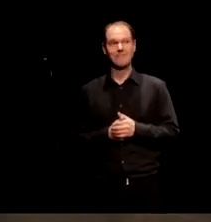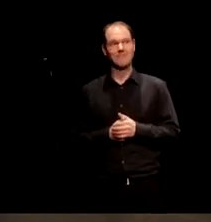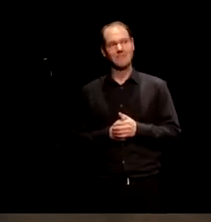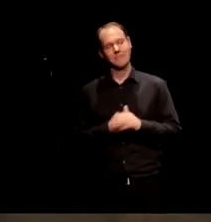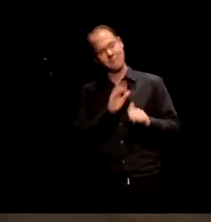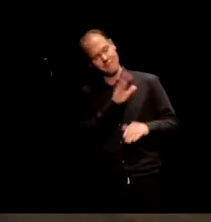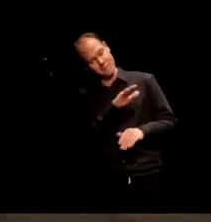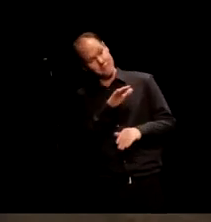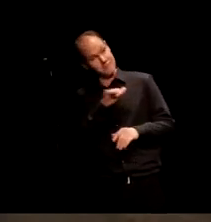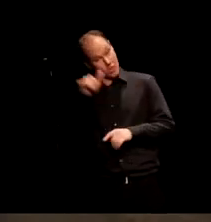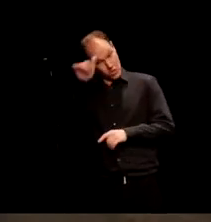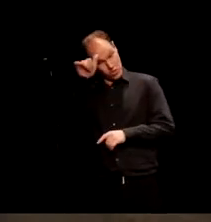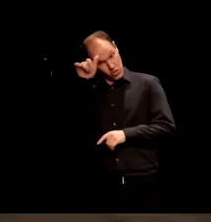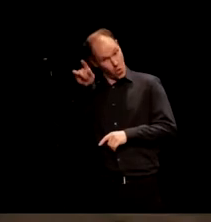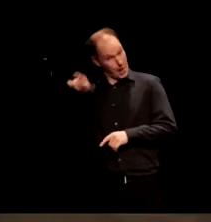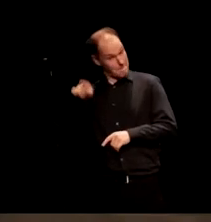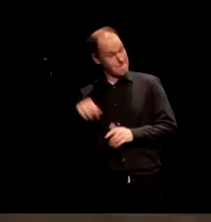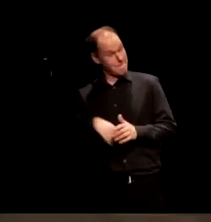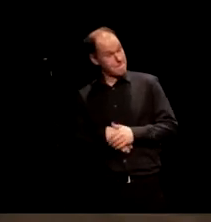So do you know him at all?